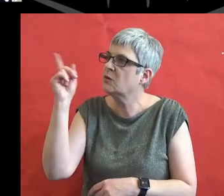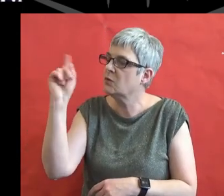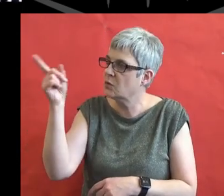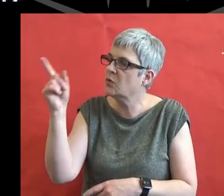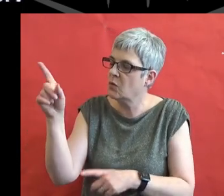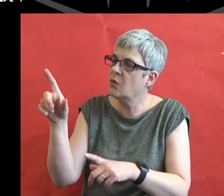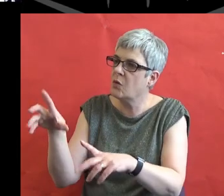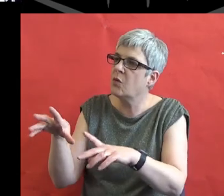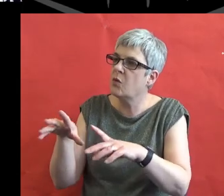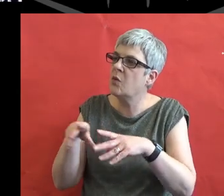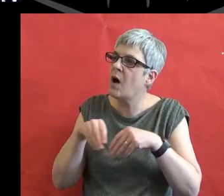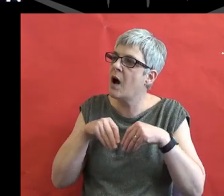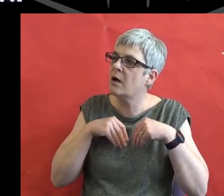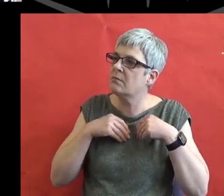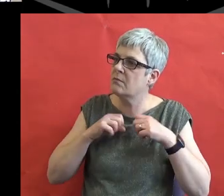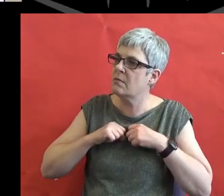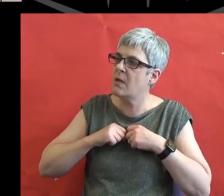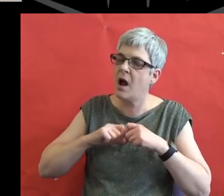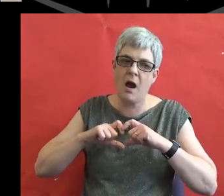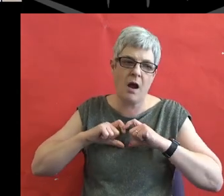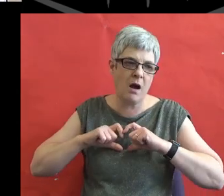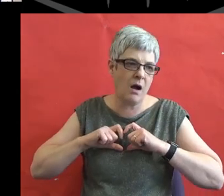Yes, you've won my